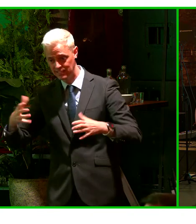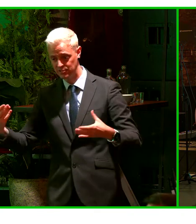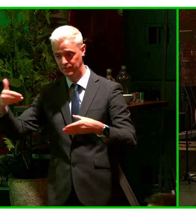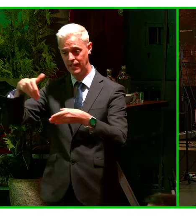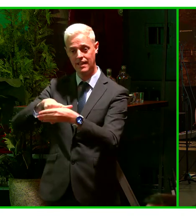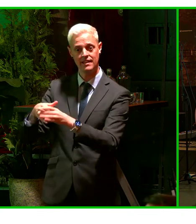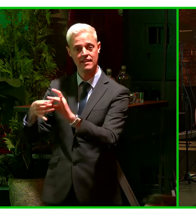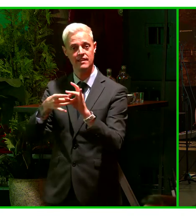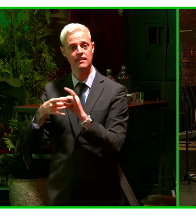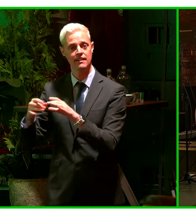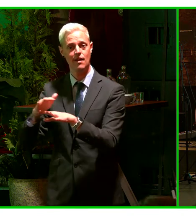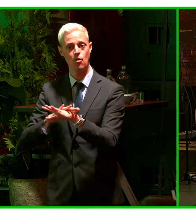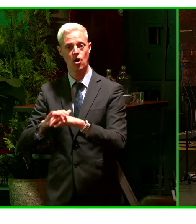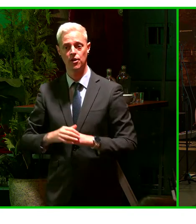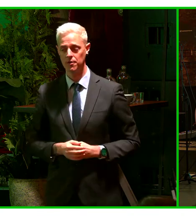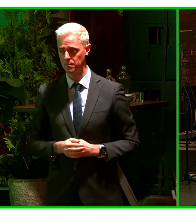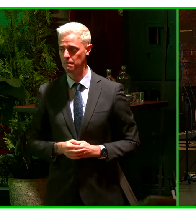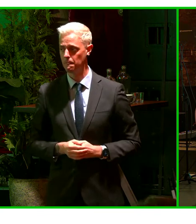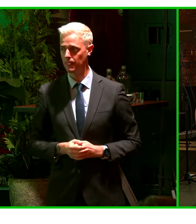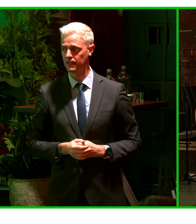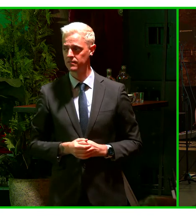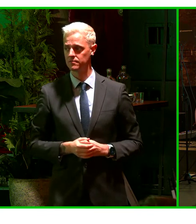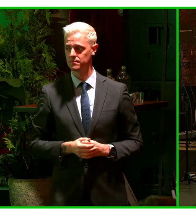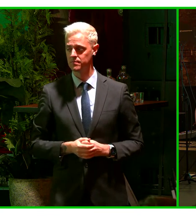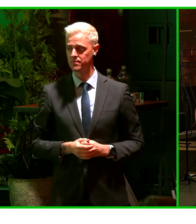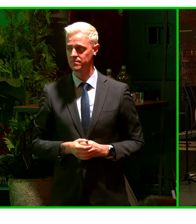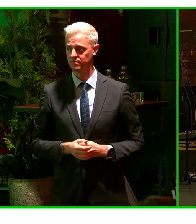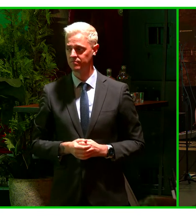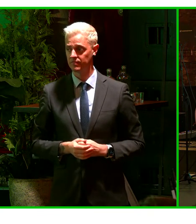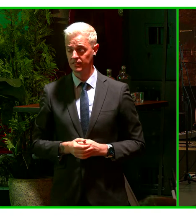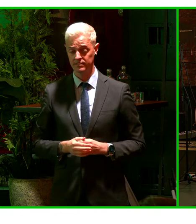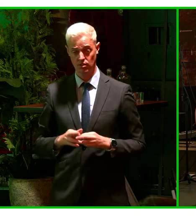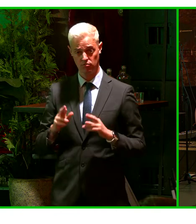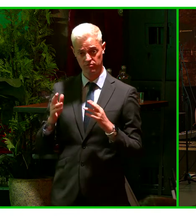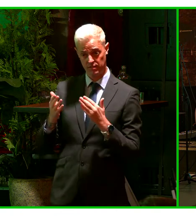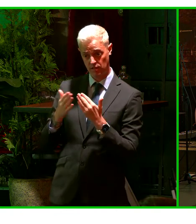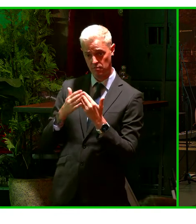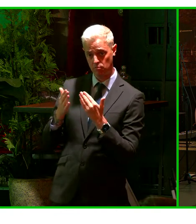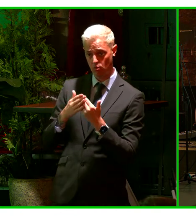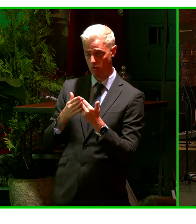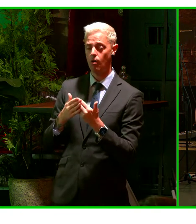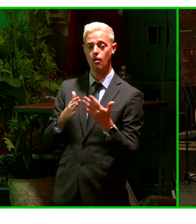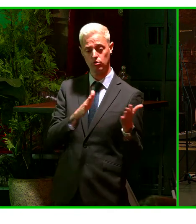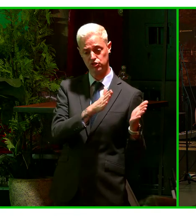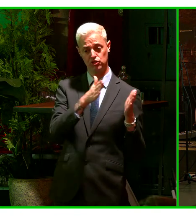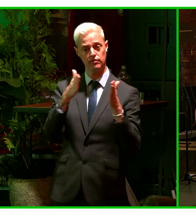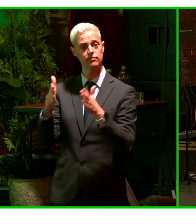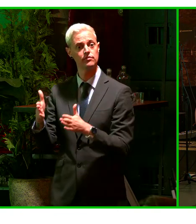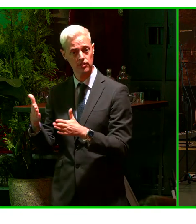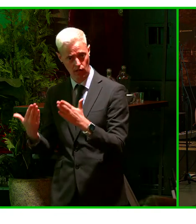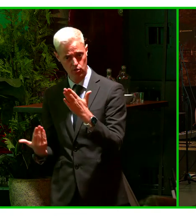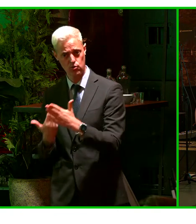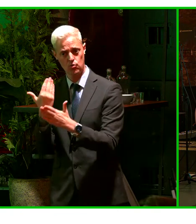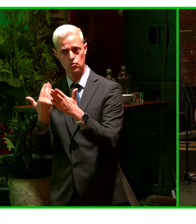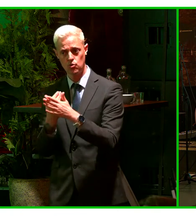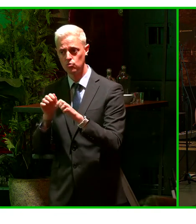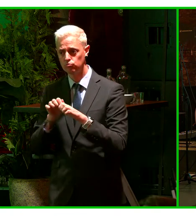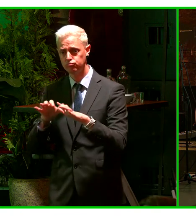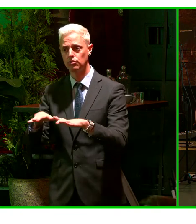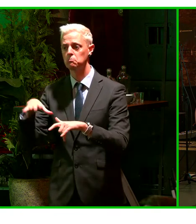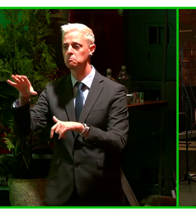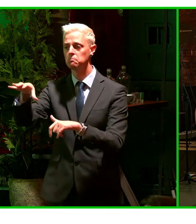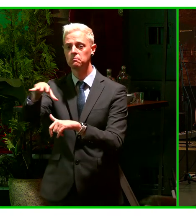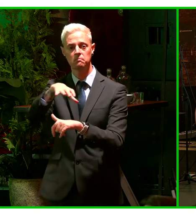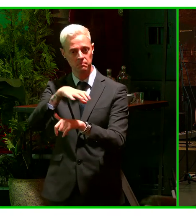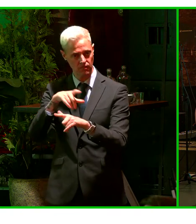networks, which would give a big shift in the uptake of those, and would copy effectively what we've seen happen in previous